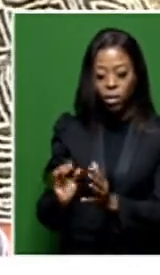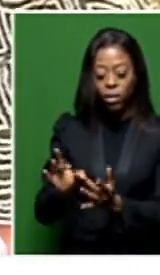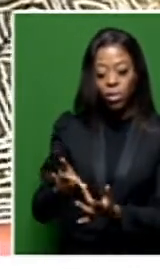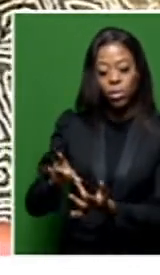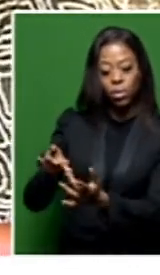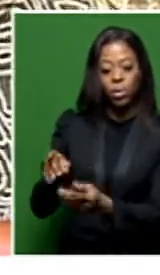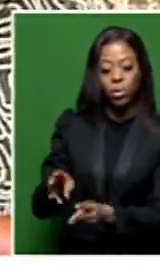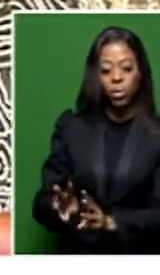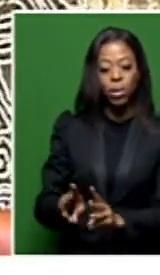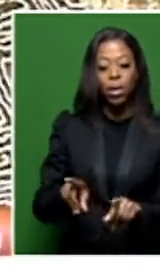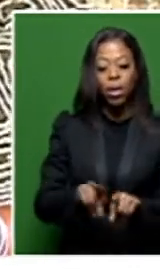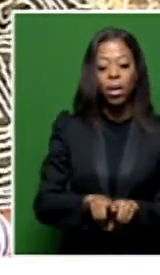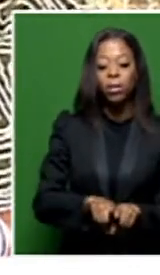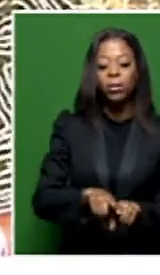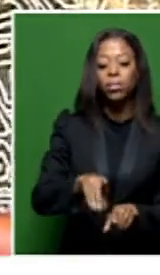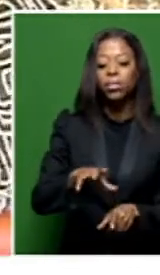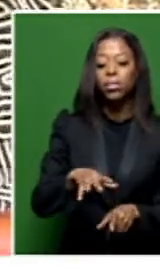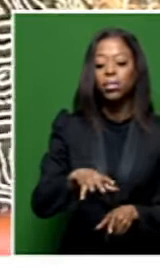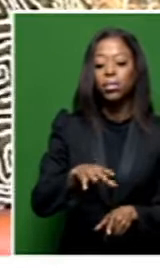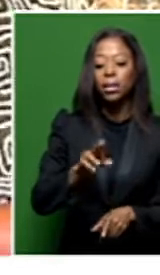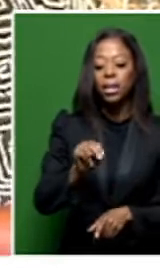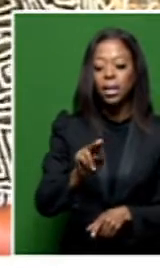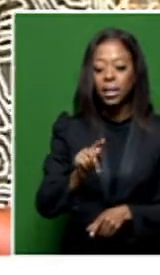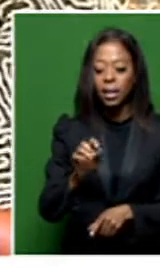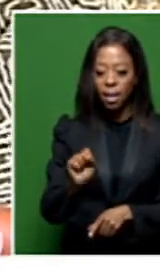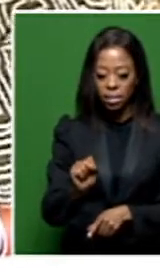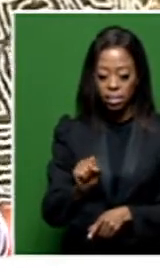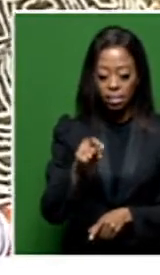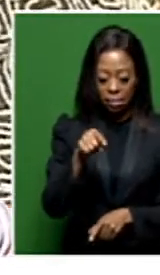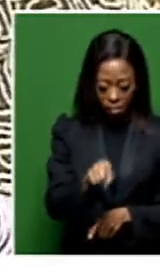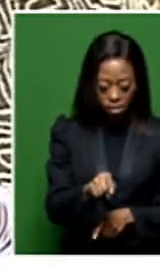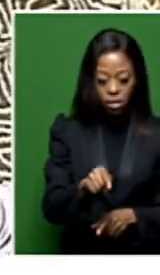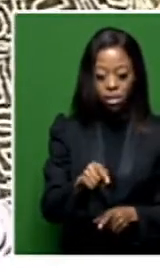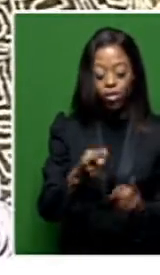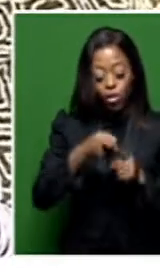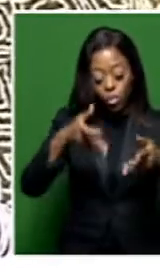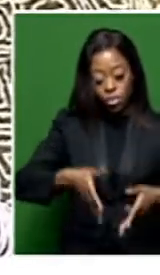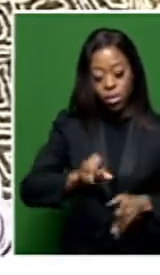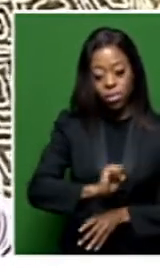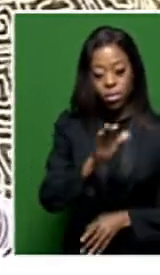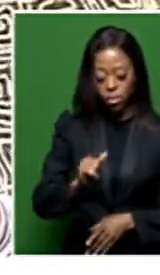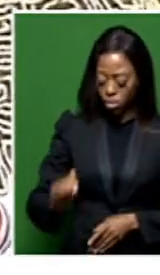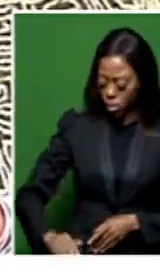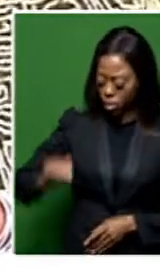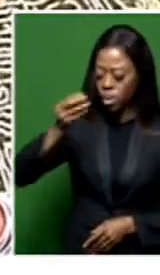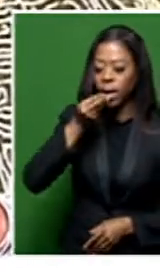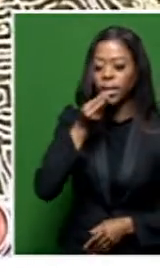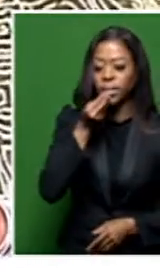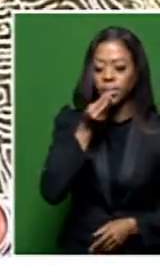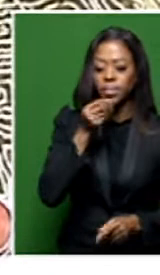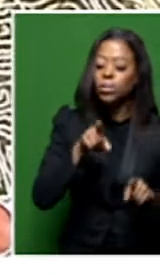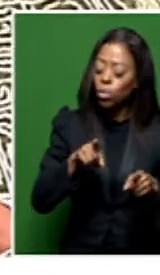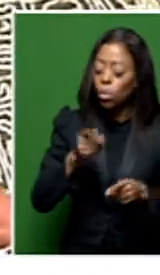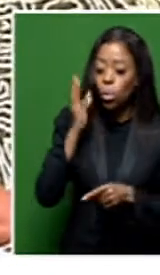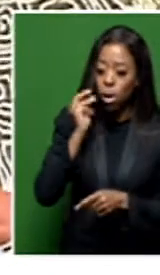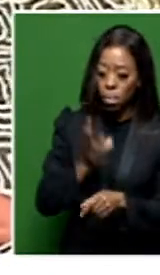So for instance, Ditloo or bambara nuts are indigenous to South Africa. I grew up eating them. My grandmother would just boil